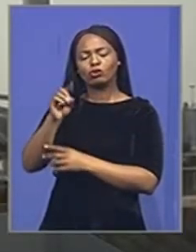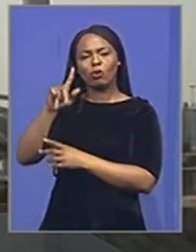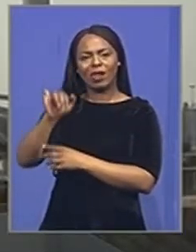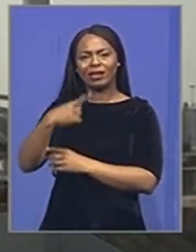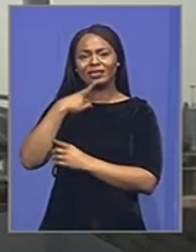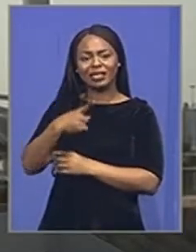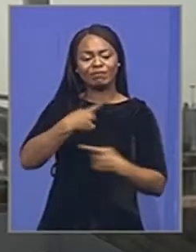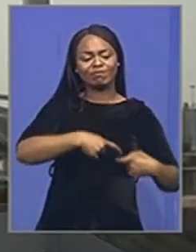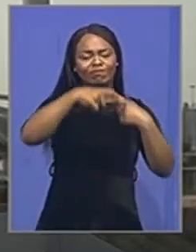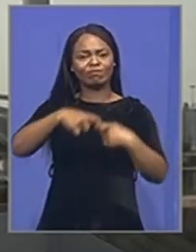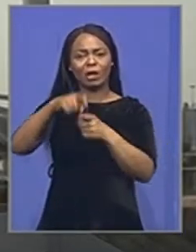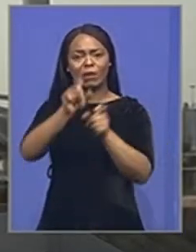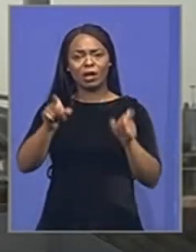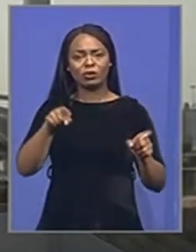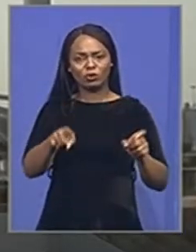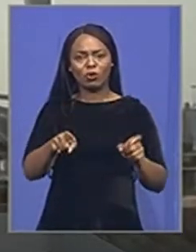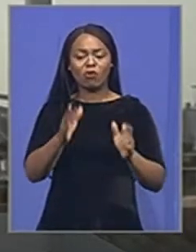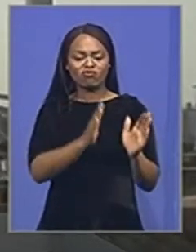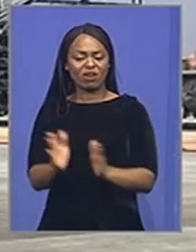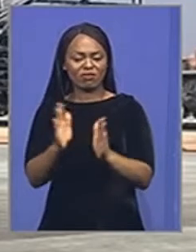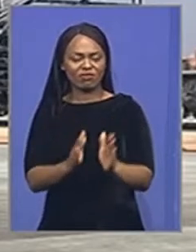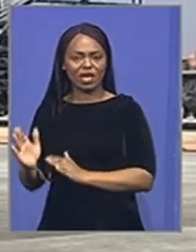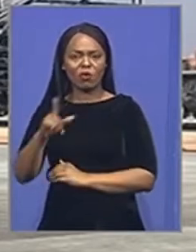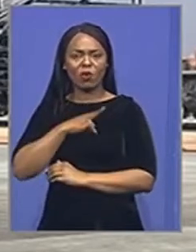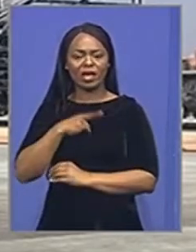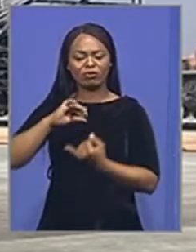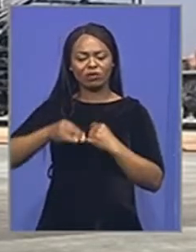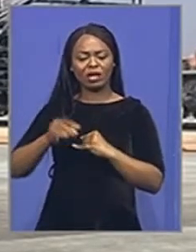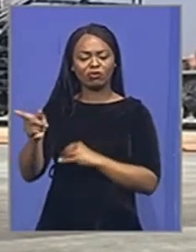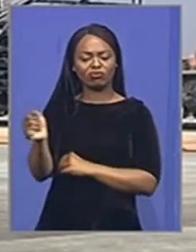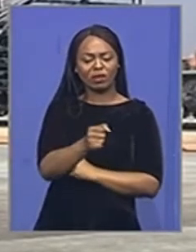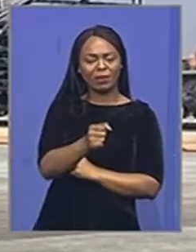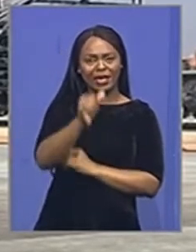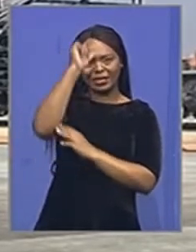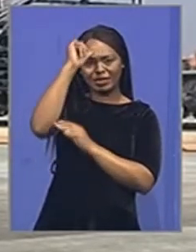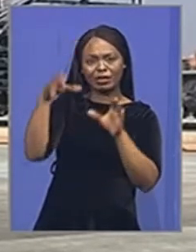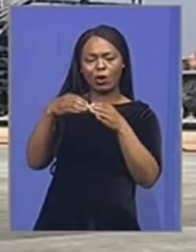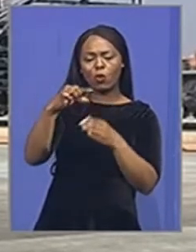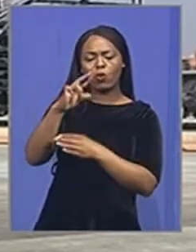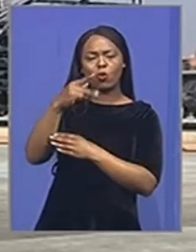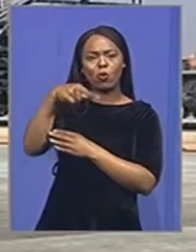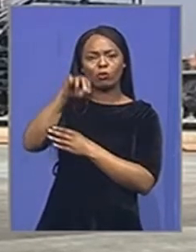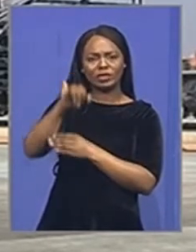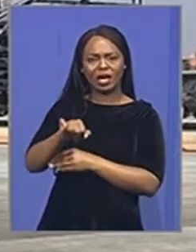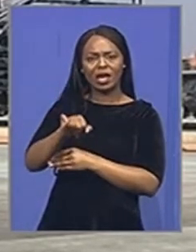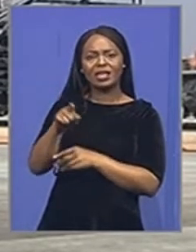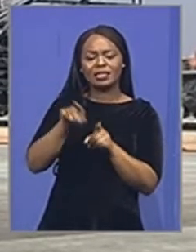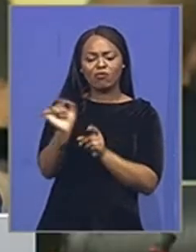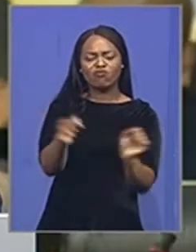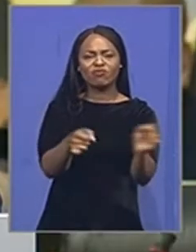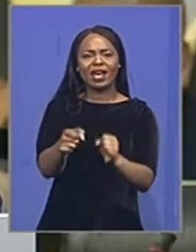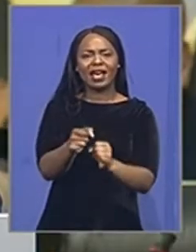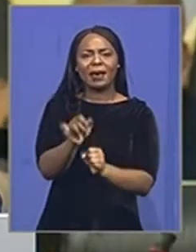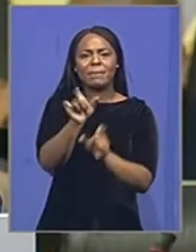go rulagantswe go letla ba ga Gupta go thapa batho bao ba tla dirang go ya ka dikgatlhegelo tsa bona. Go le